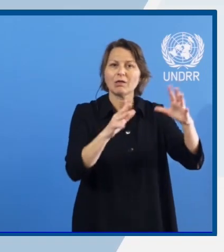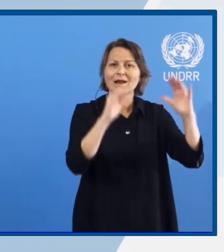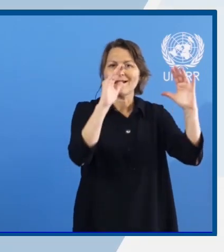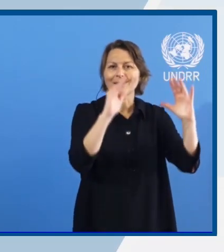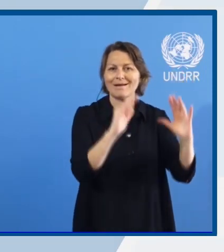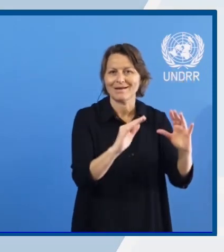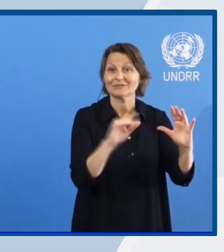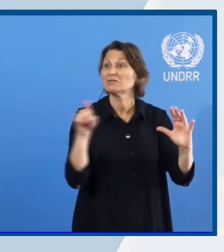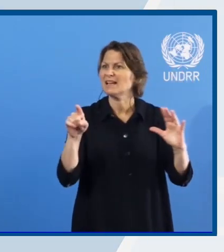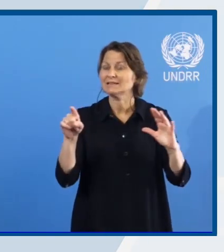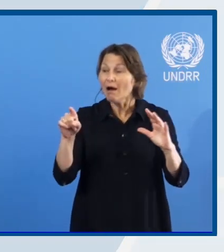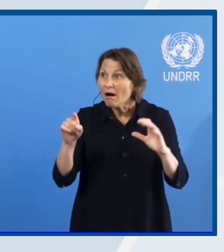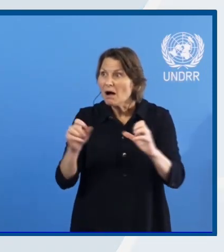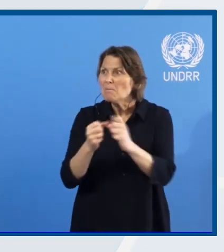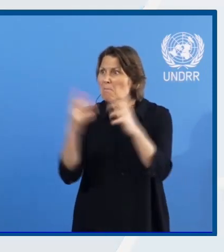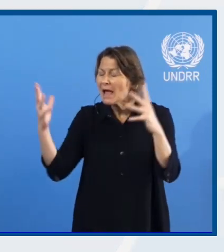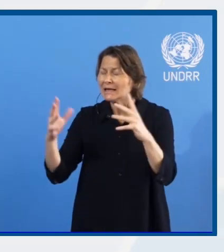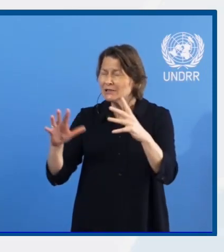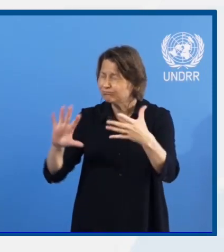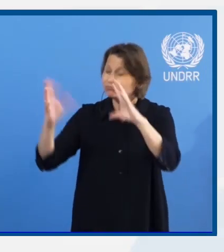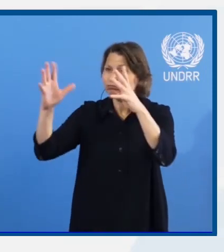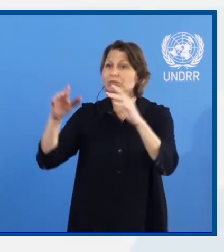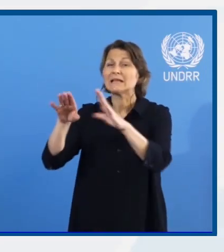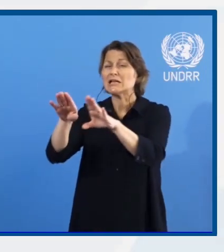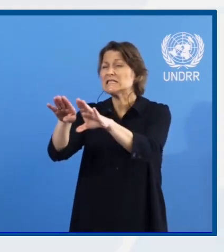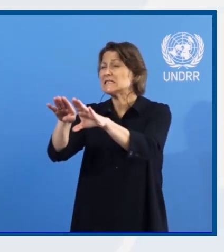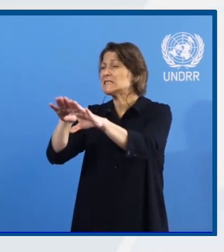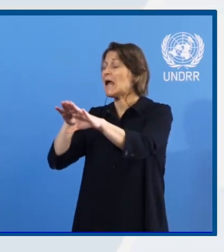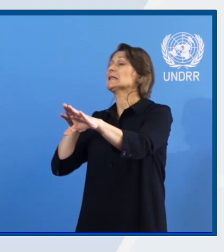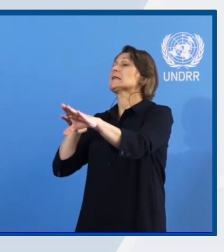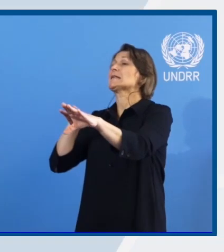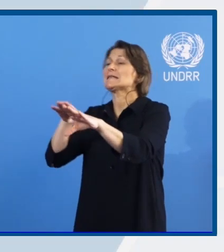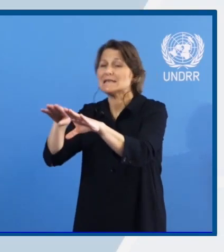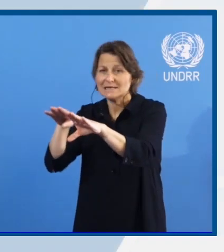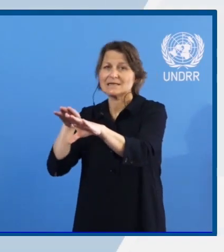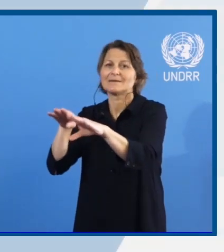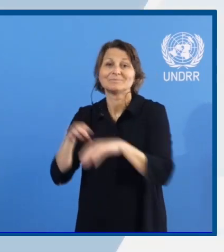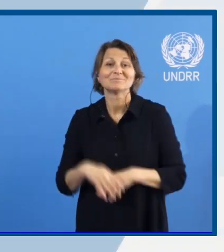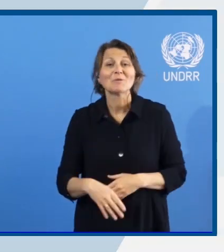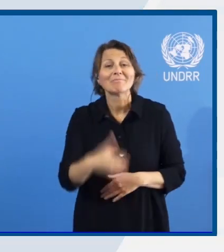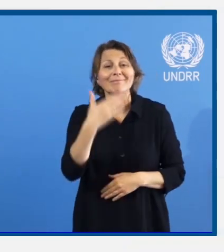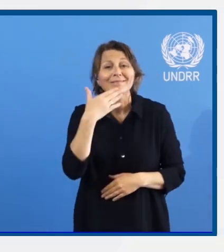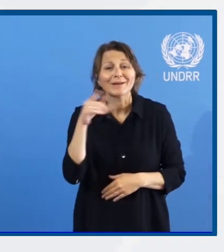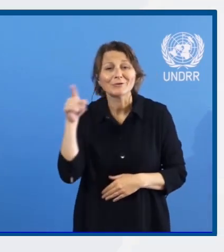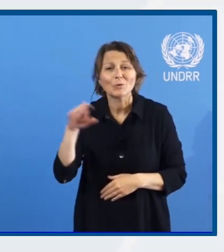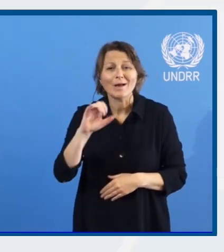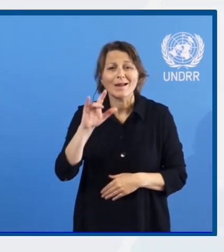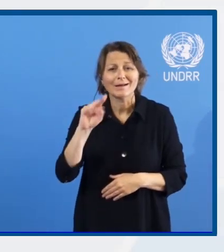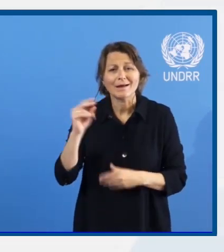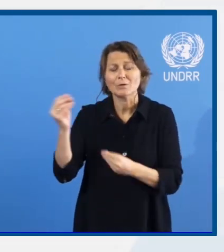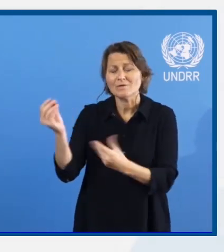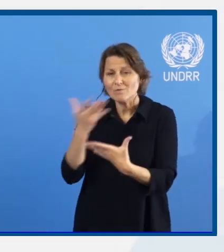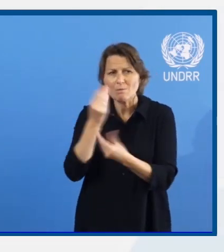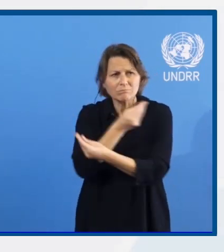was mentioning. And thanks a lot for bringing in the excellent examples on what Egypt has achieved in terms of greening some of